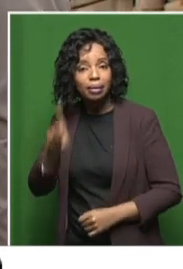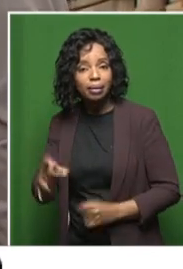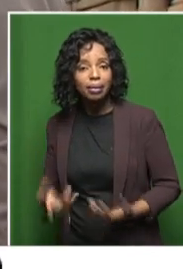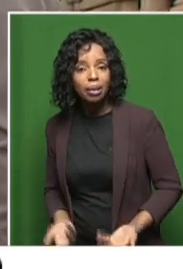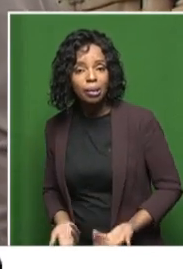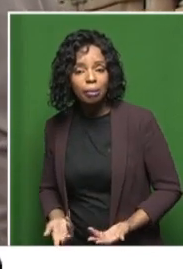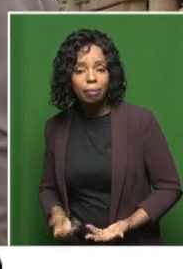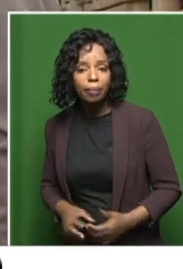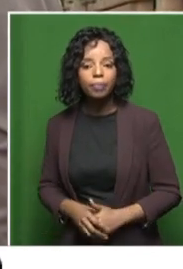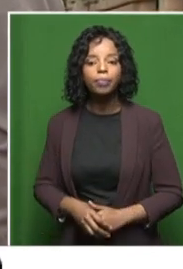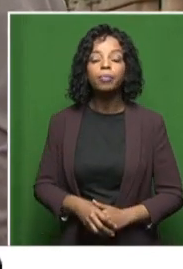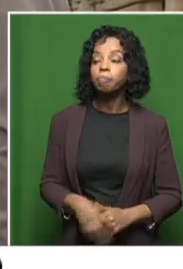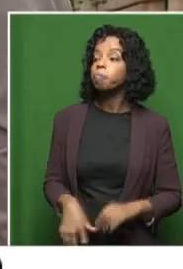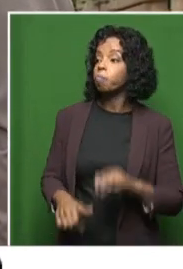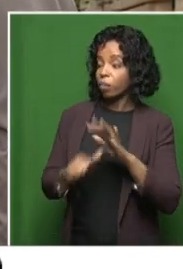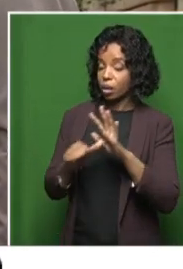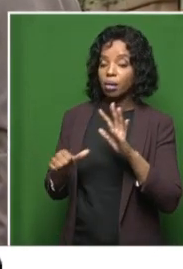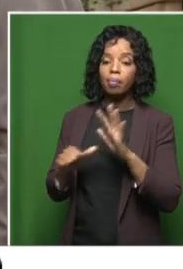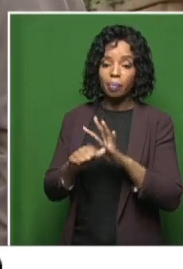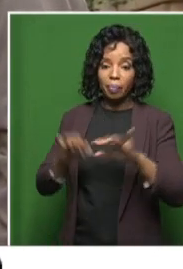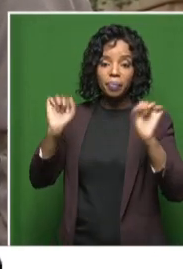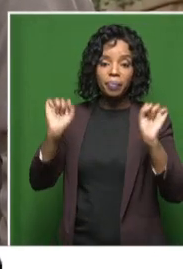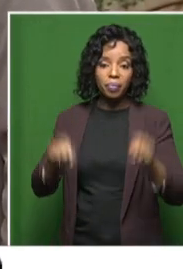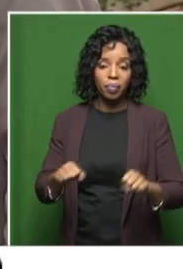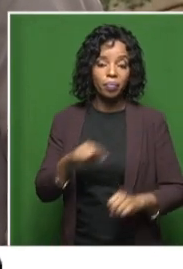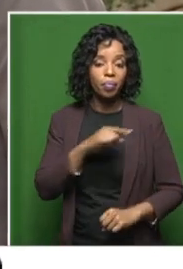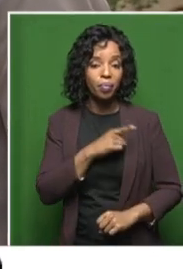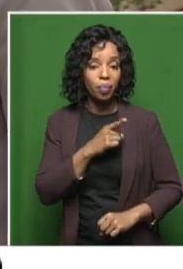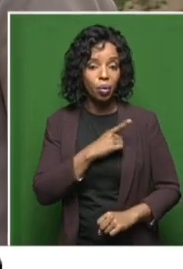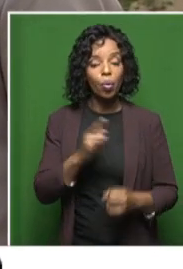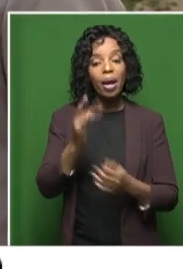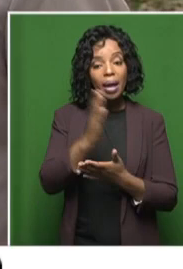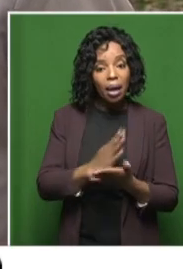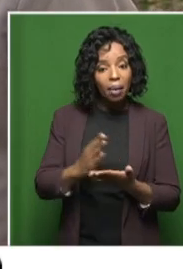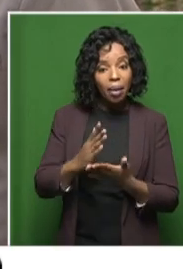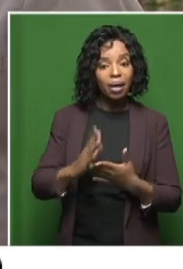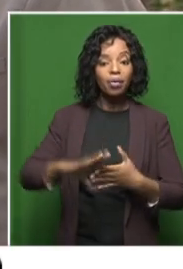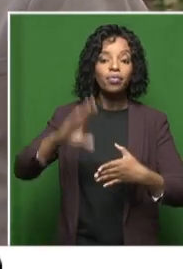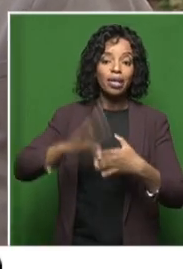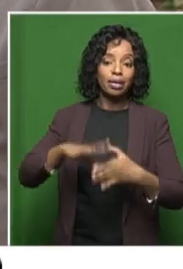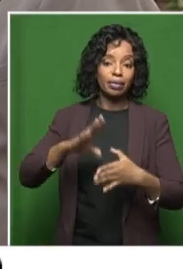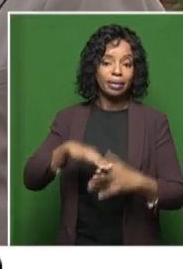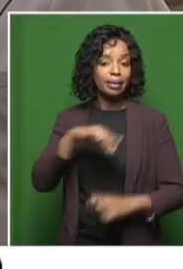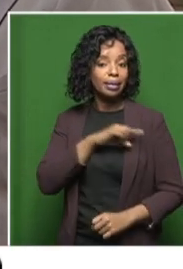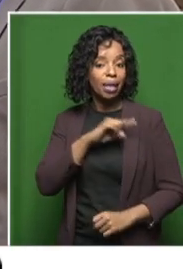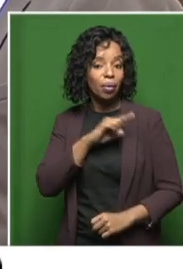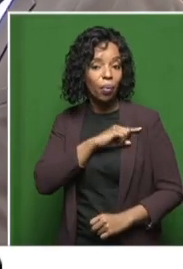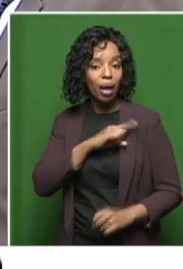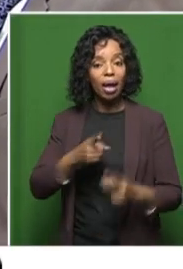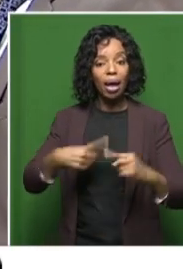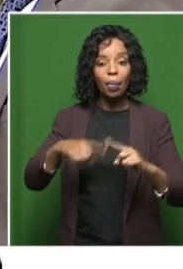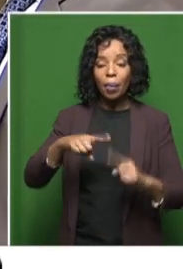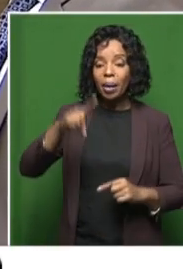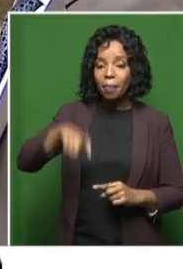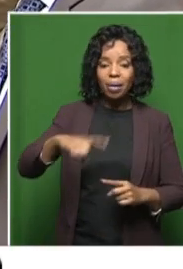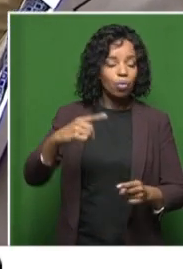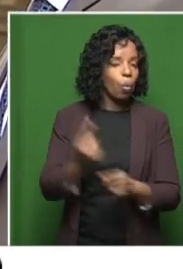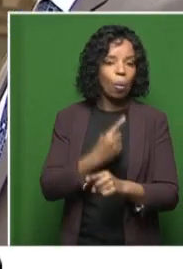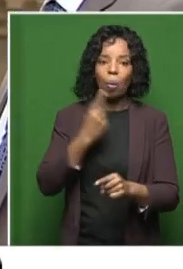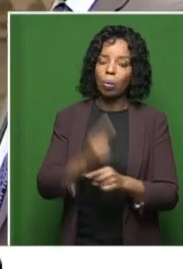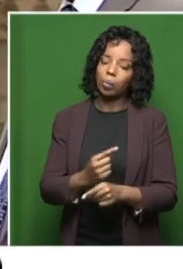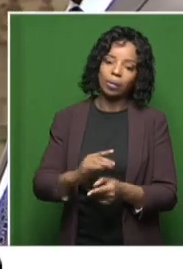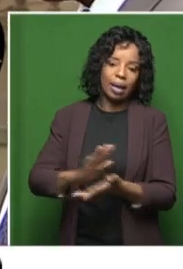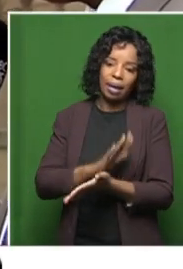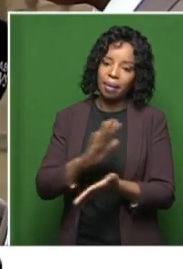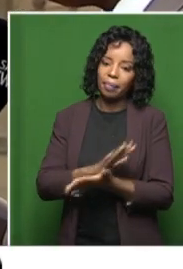key, because part of the reasons why we need to always be appreciative of the support that we got from the